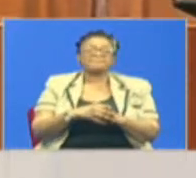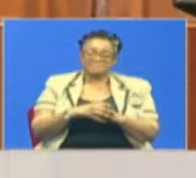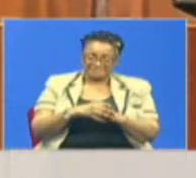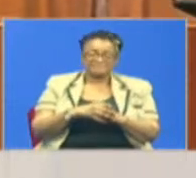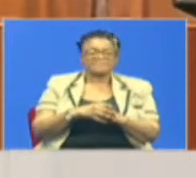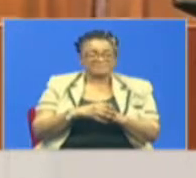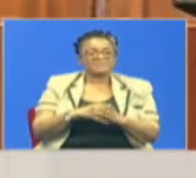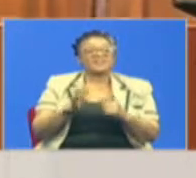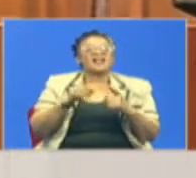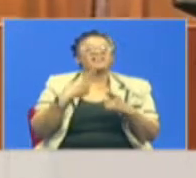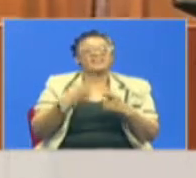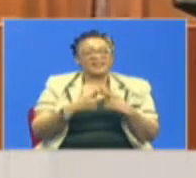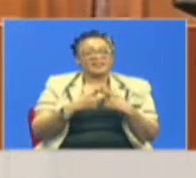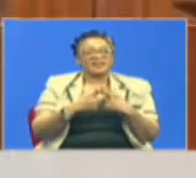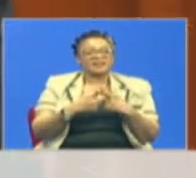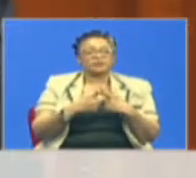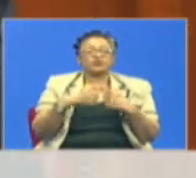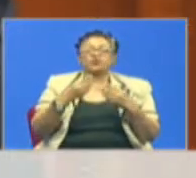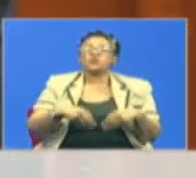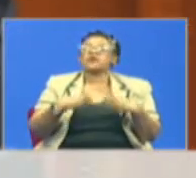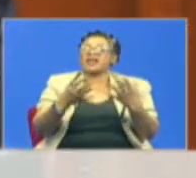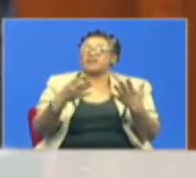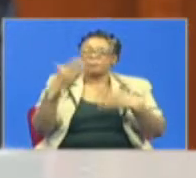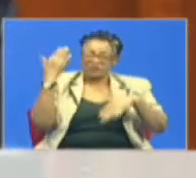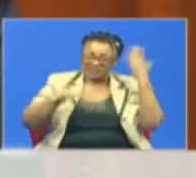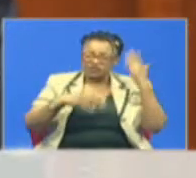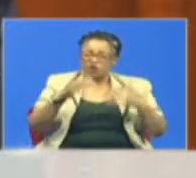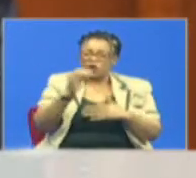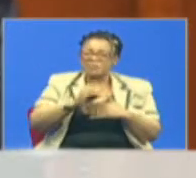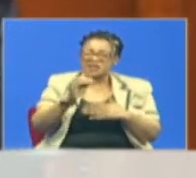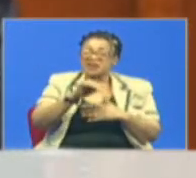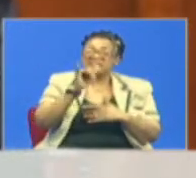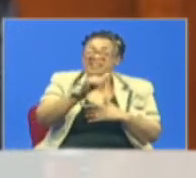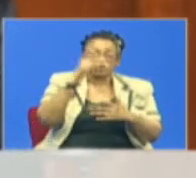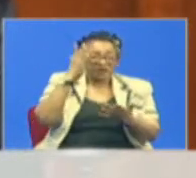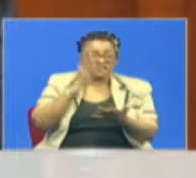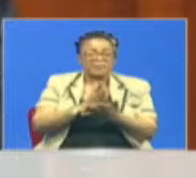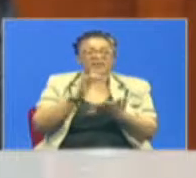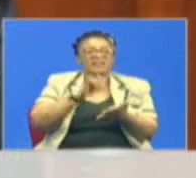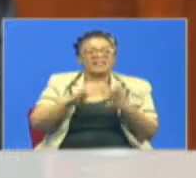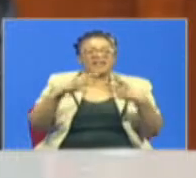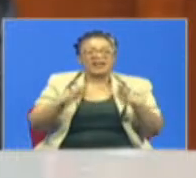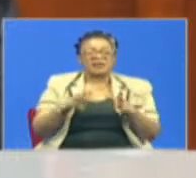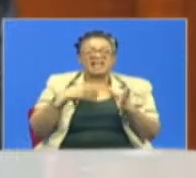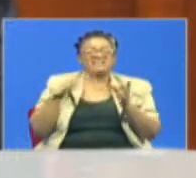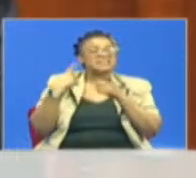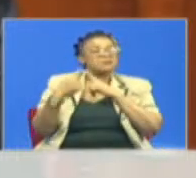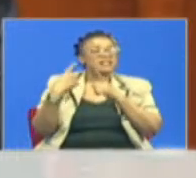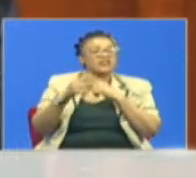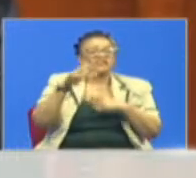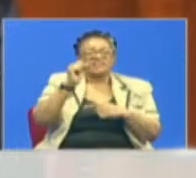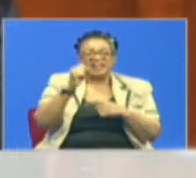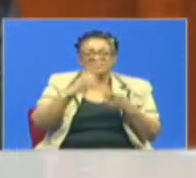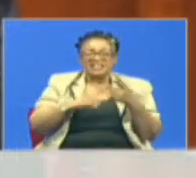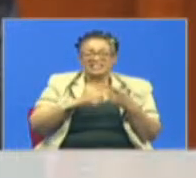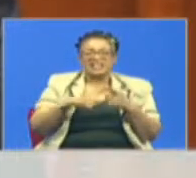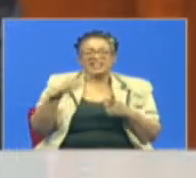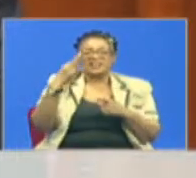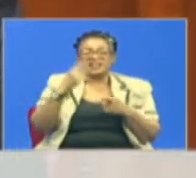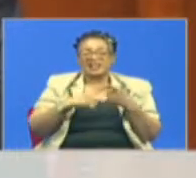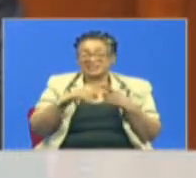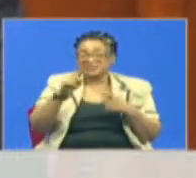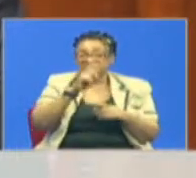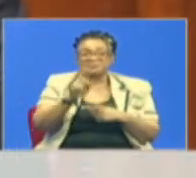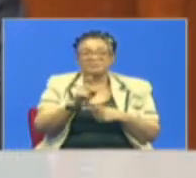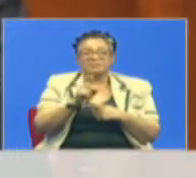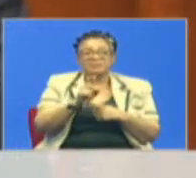And then you went on to give a professional opinion in that respect and confirming that the company has experience of 5 years and 3 years audited accounts?